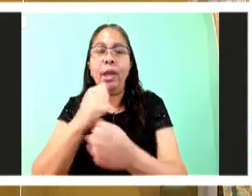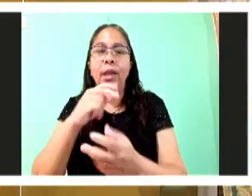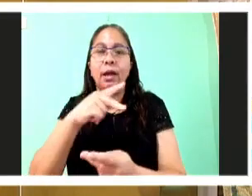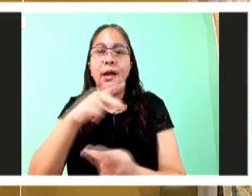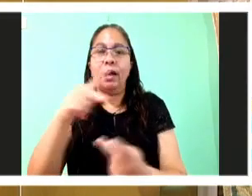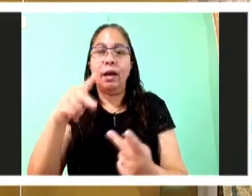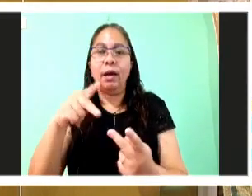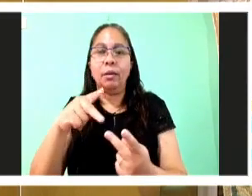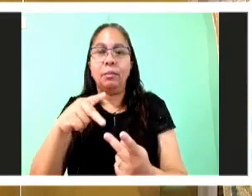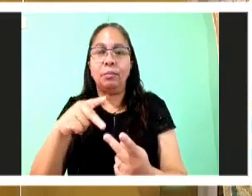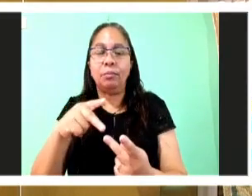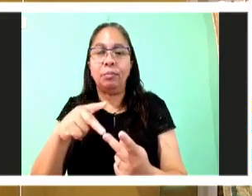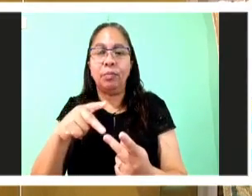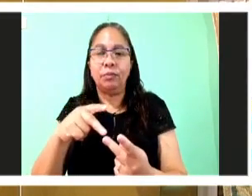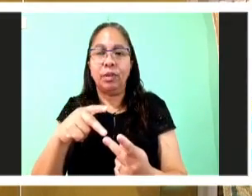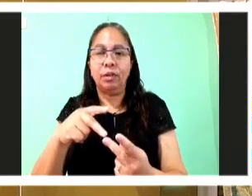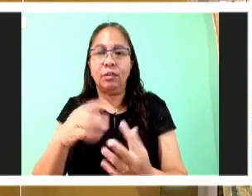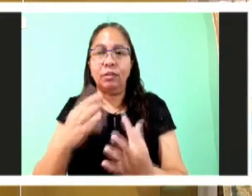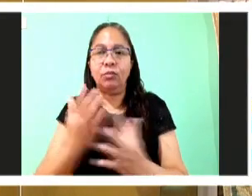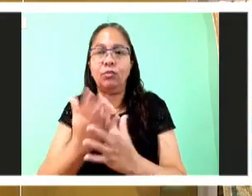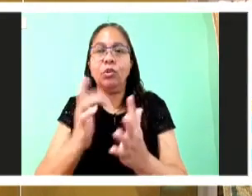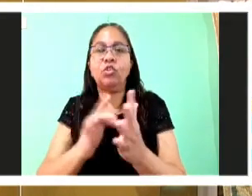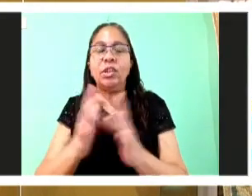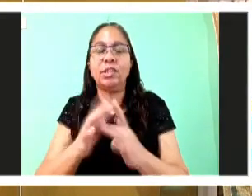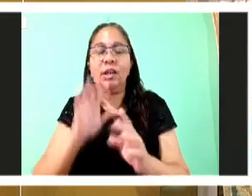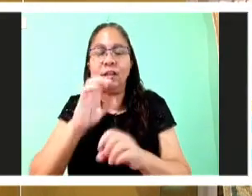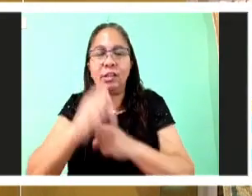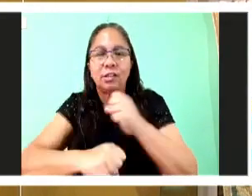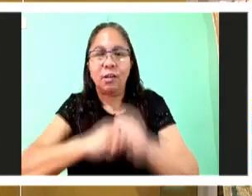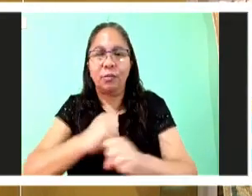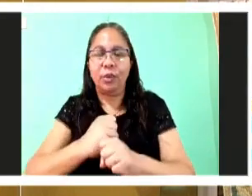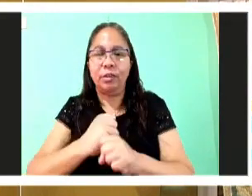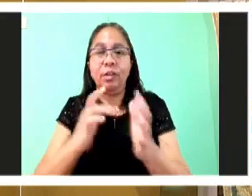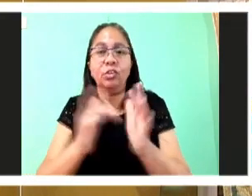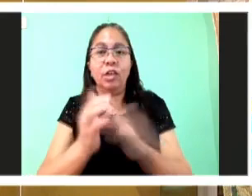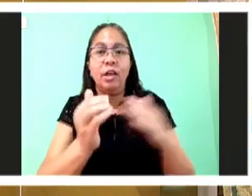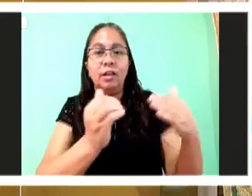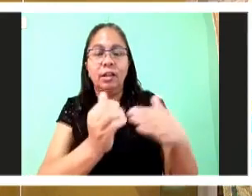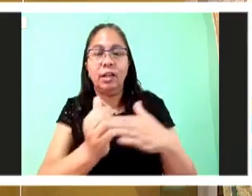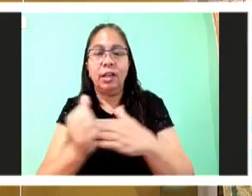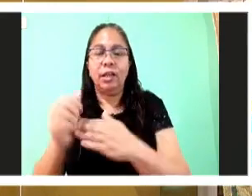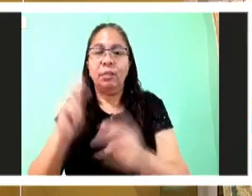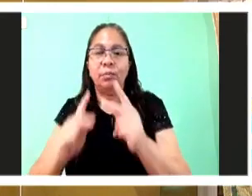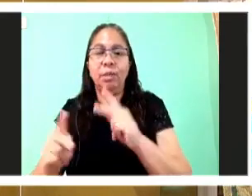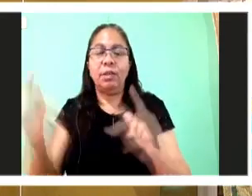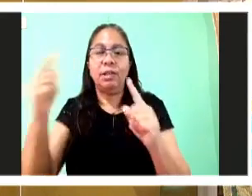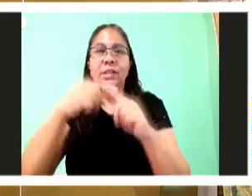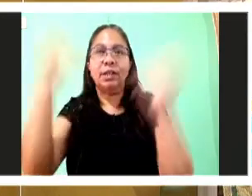thorough suffering. The leader who would take them to their salvation.